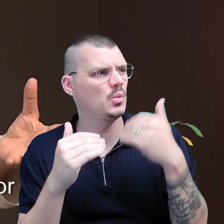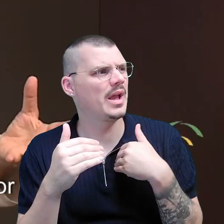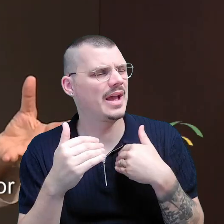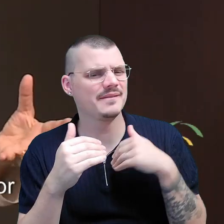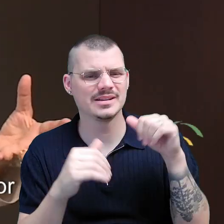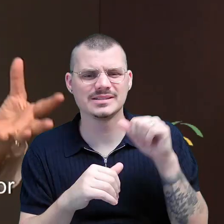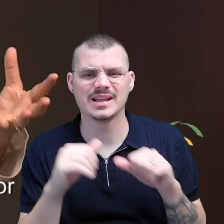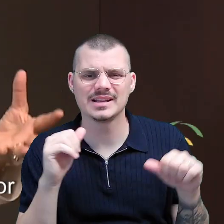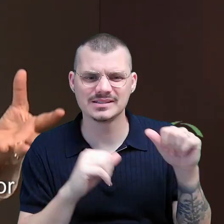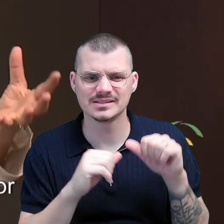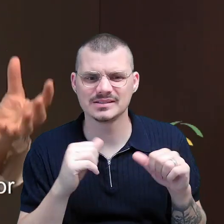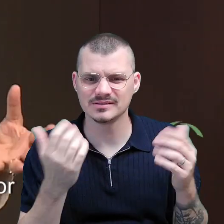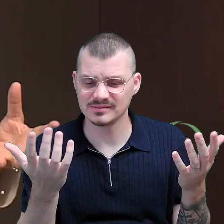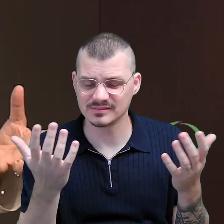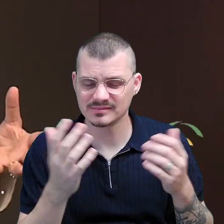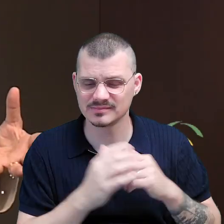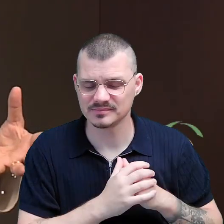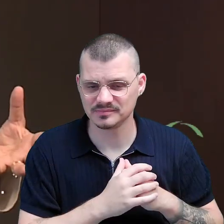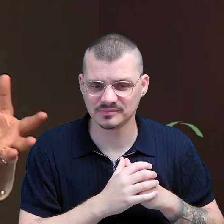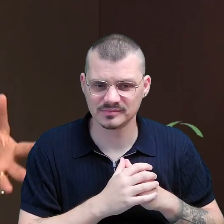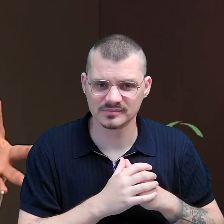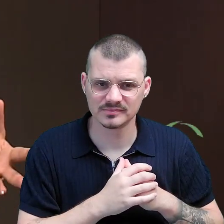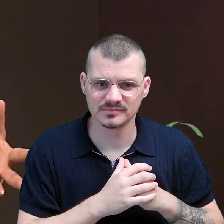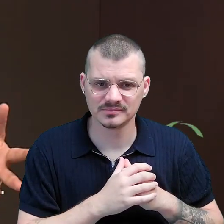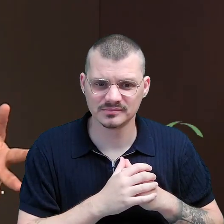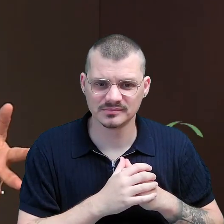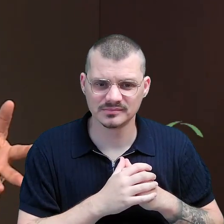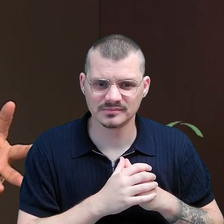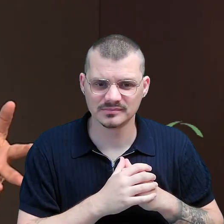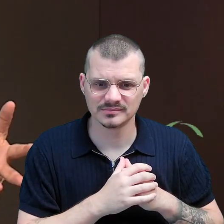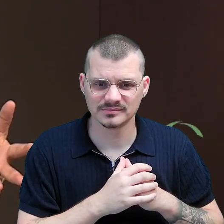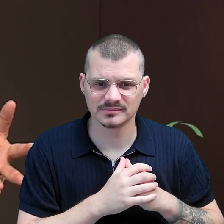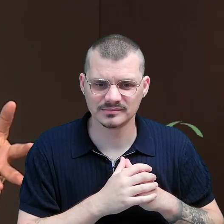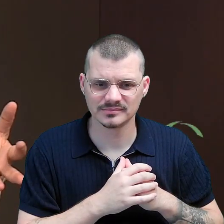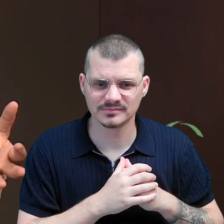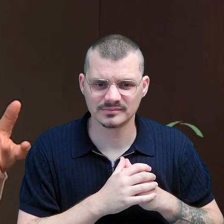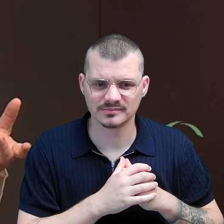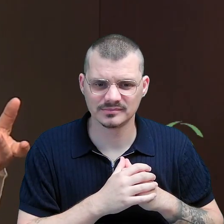of medical science in this or any other planet, as far as we can tell.